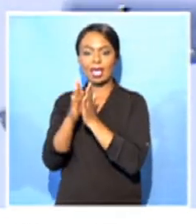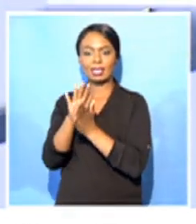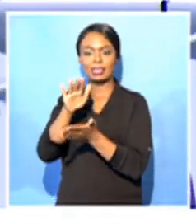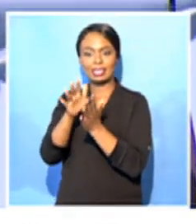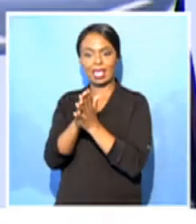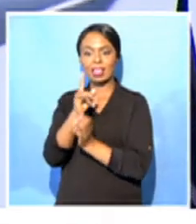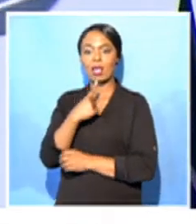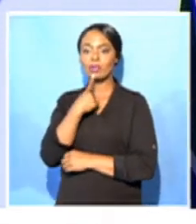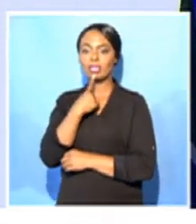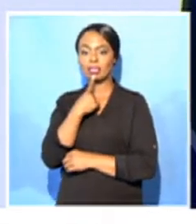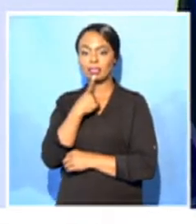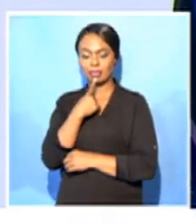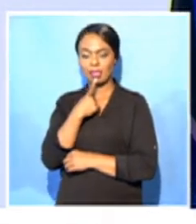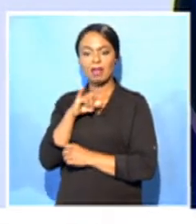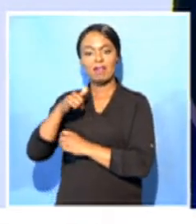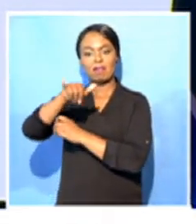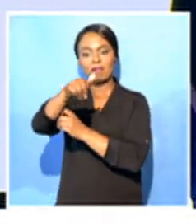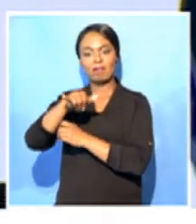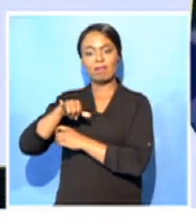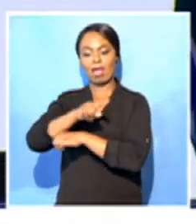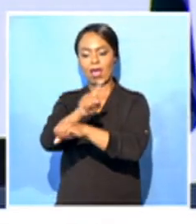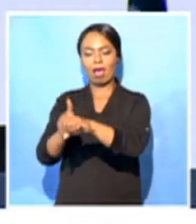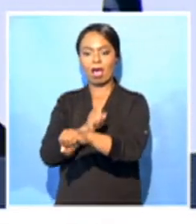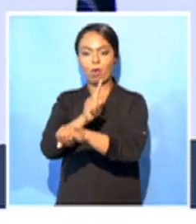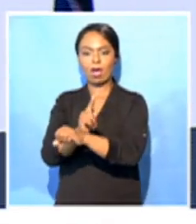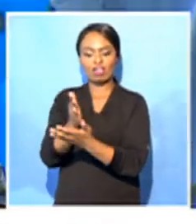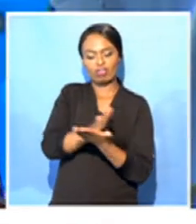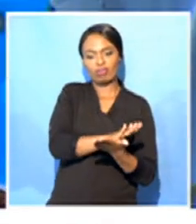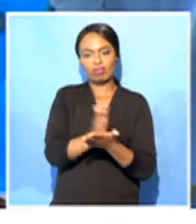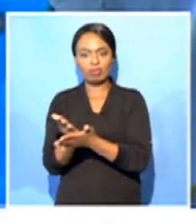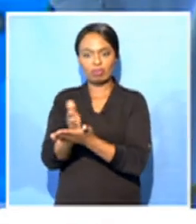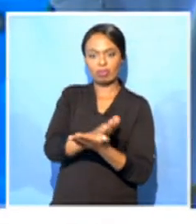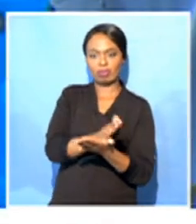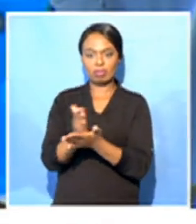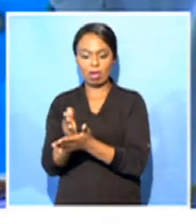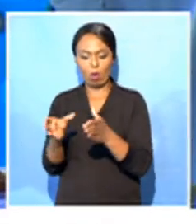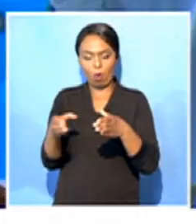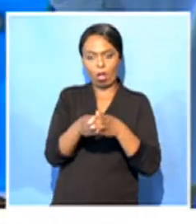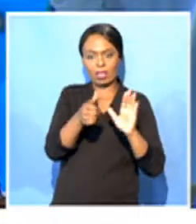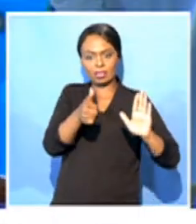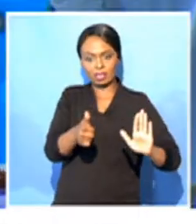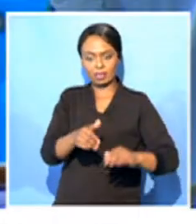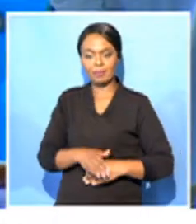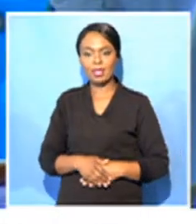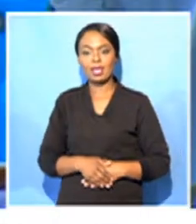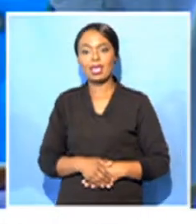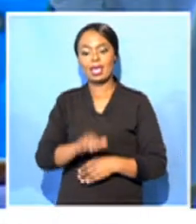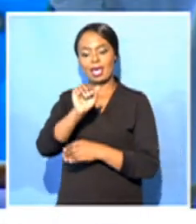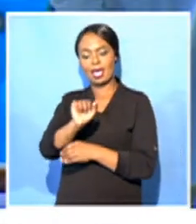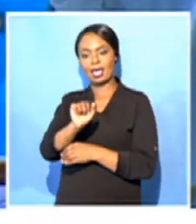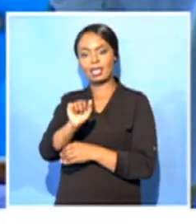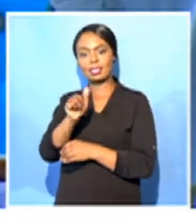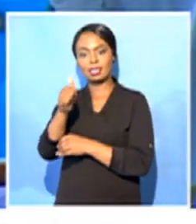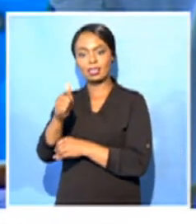110,000 flying hours between the 6 of them. The Airbus A340-600